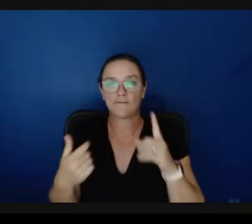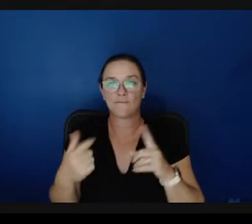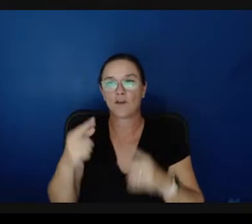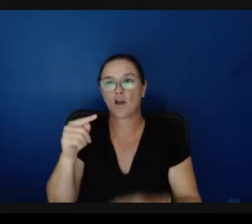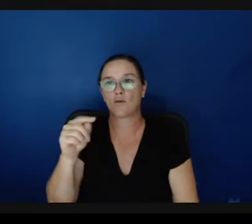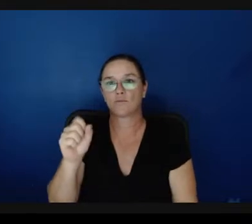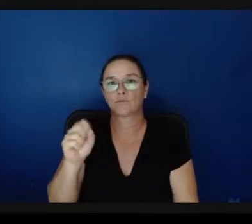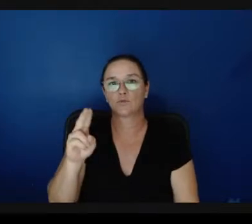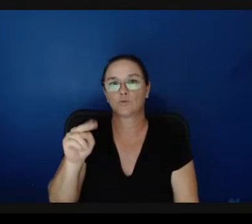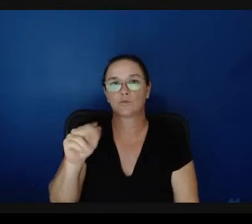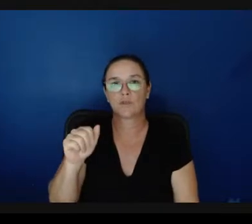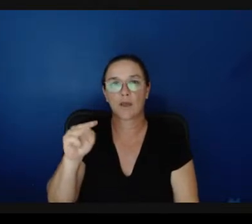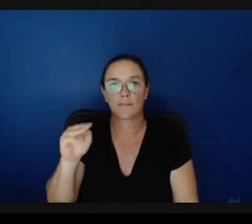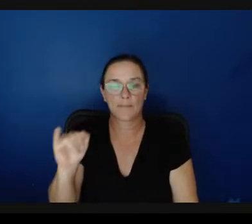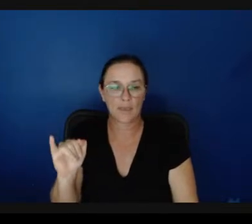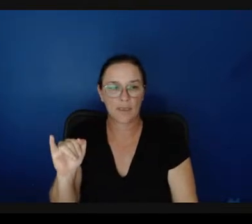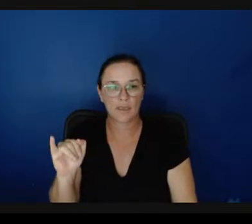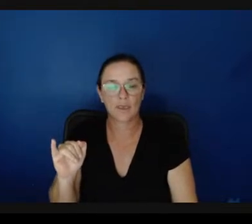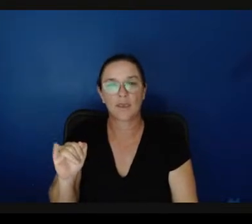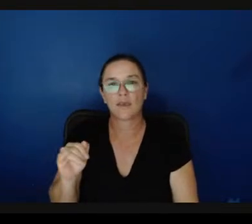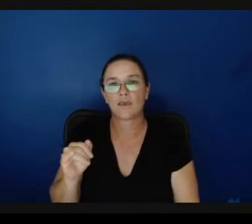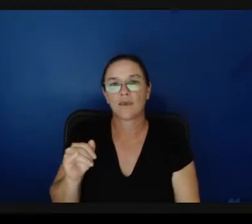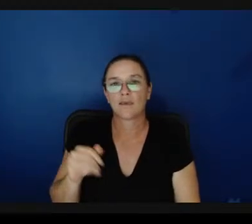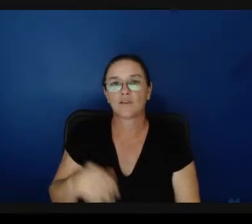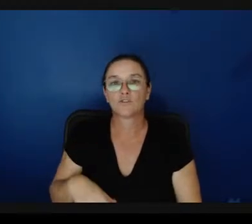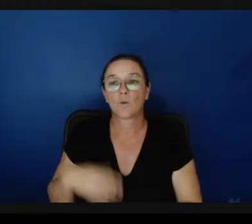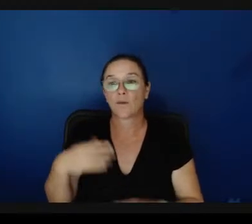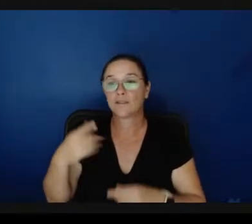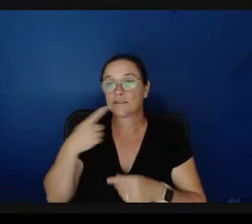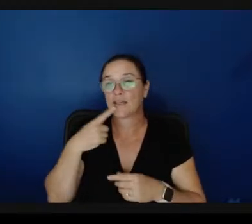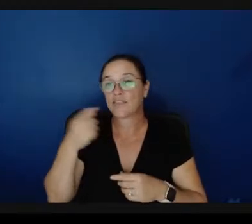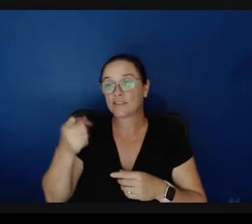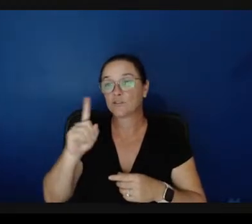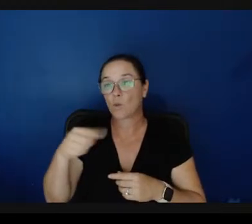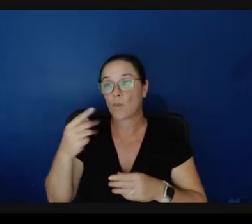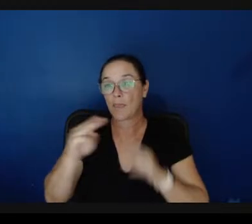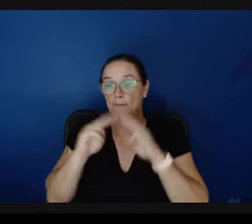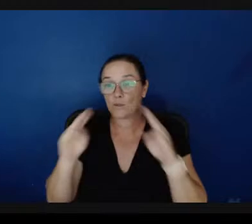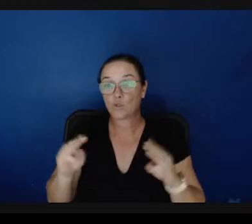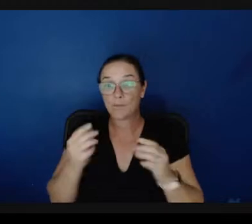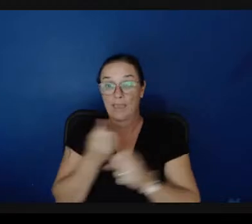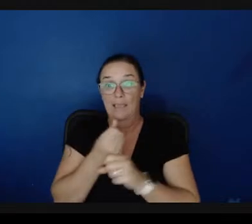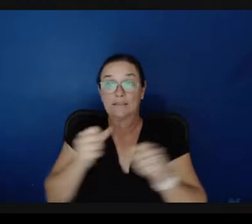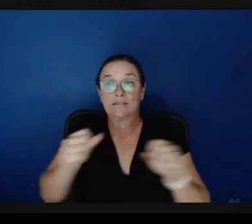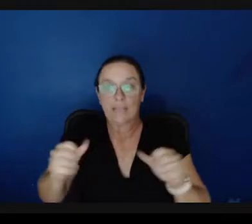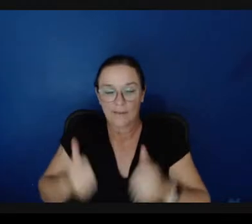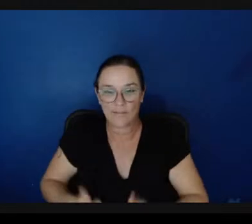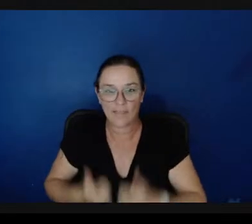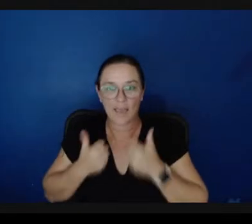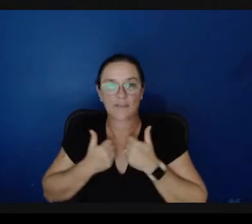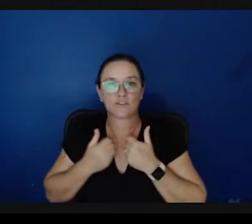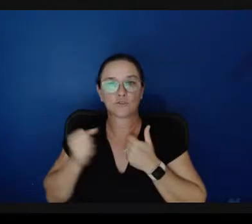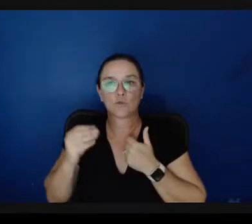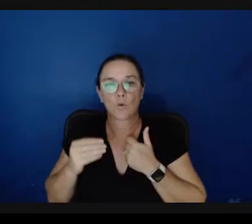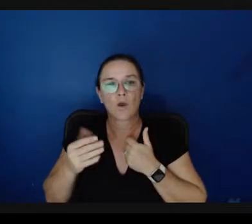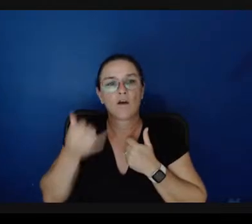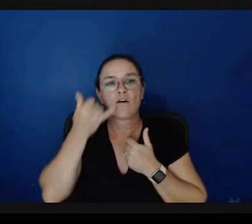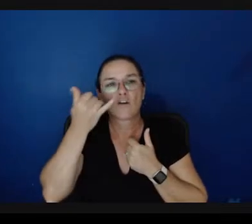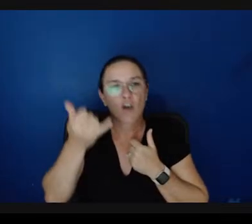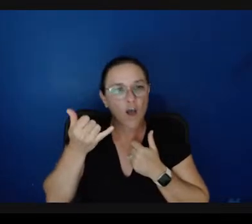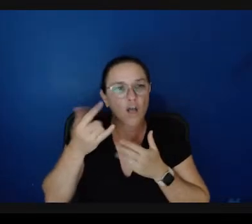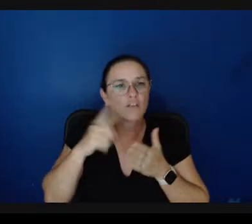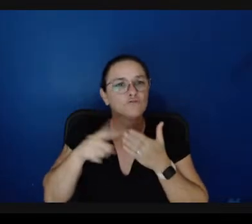NOAA says it's the only museum that saved lives. So check out this place. Give them a call or send them an email to find out. Make sure they're